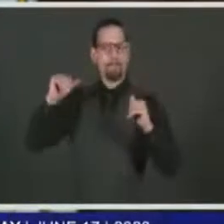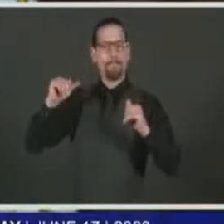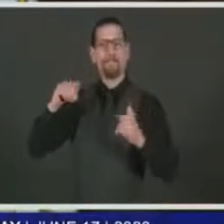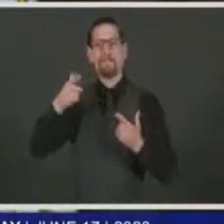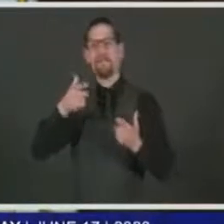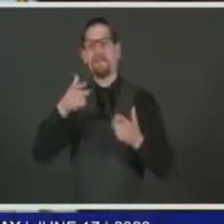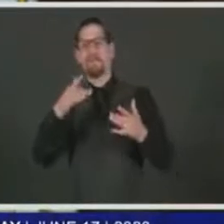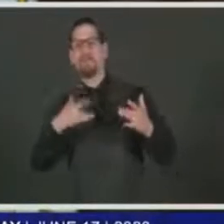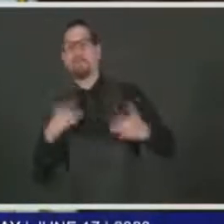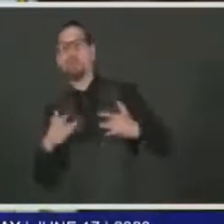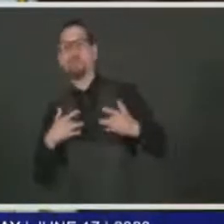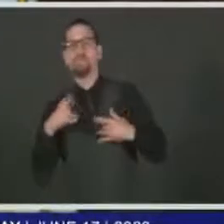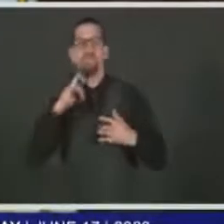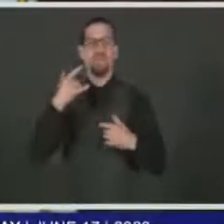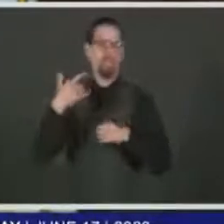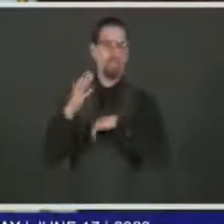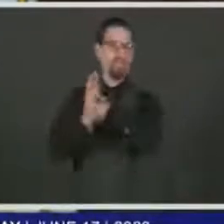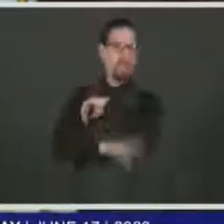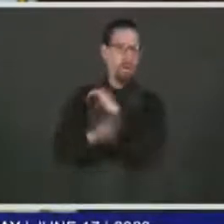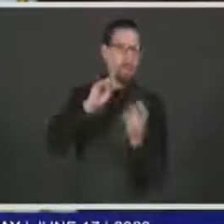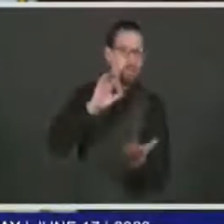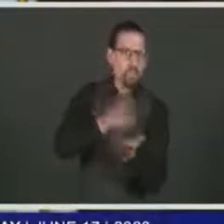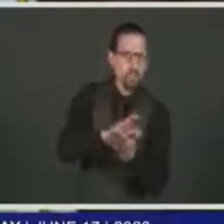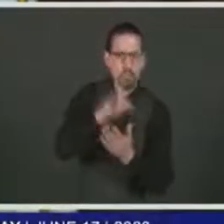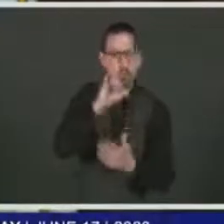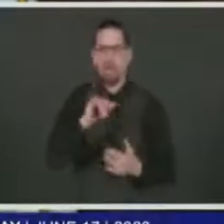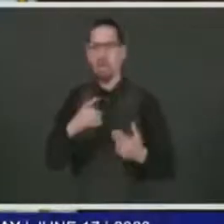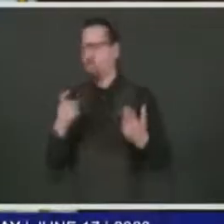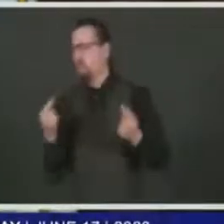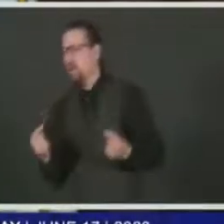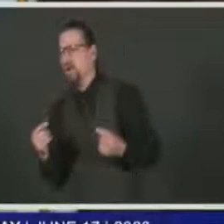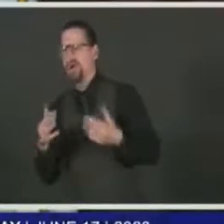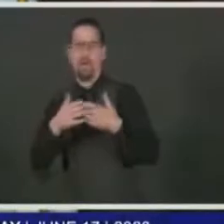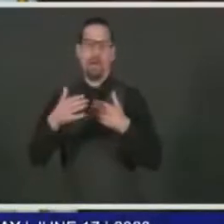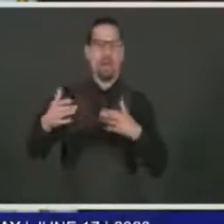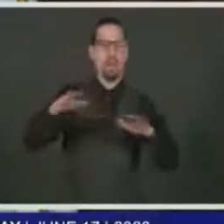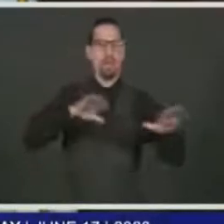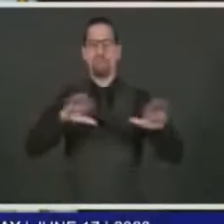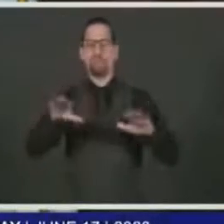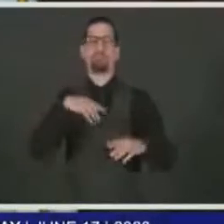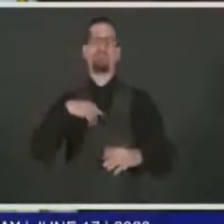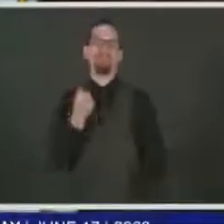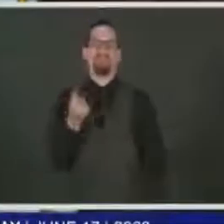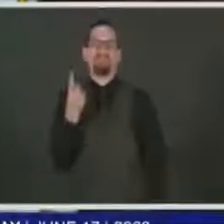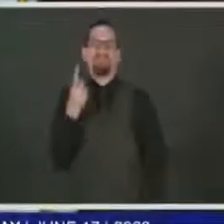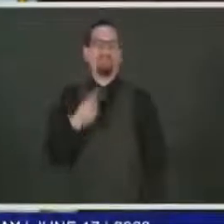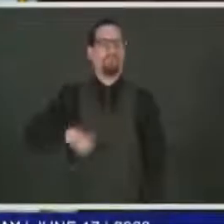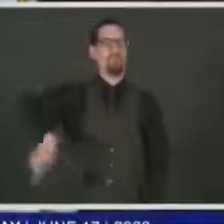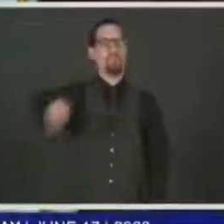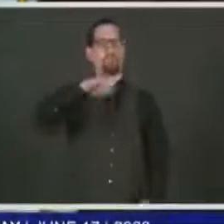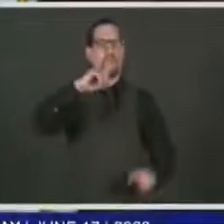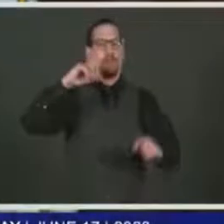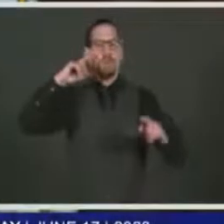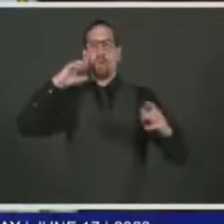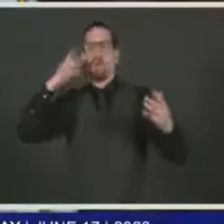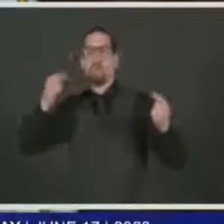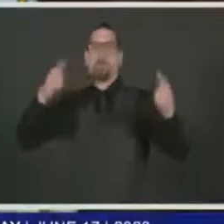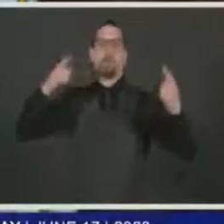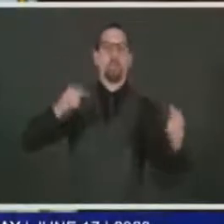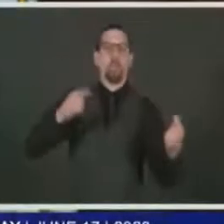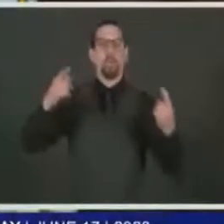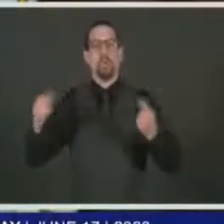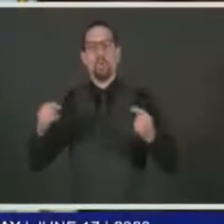look like, and that's all normal, and we're going to get through that, just as we have. But I want you to start to get a